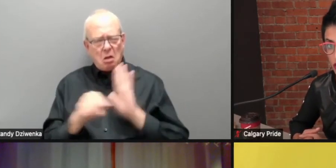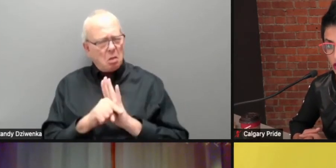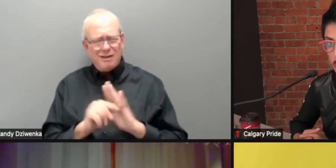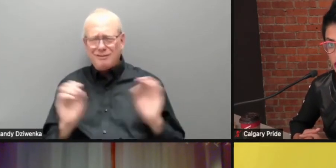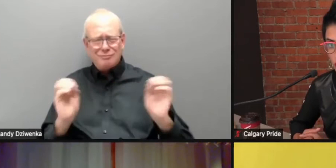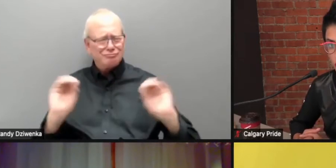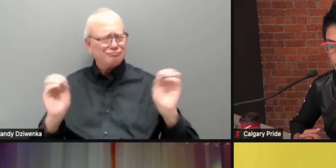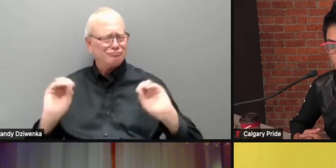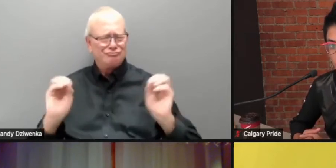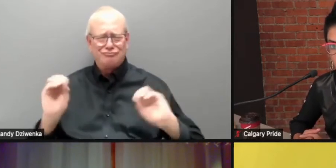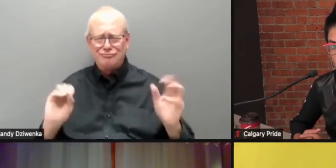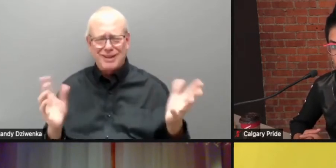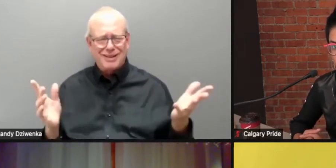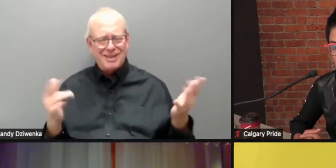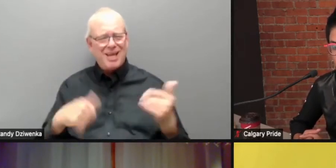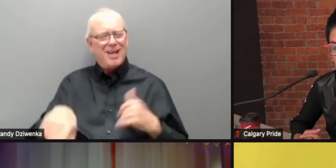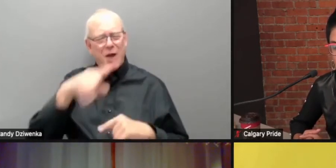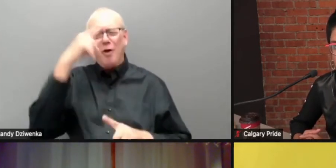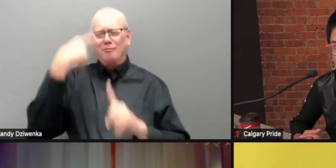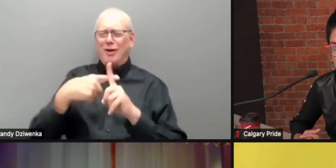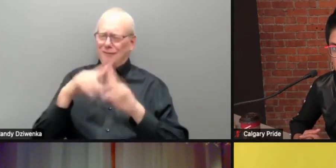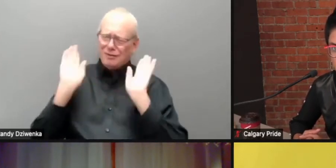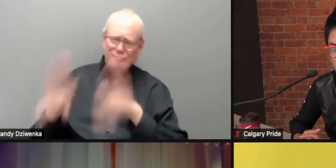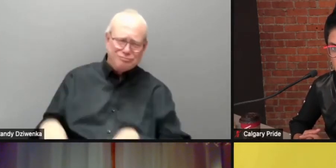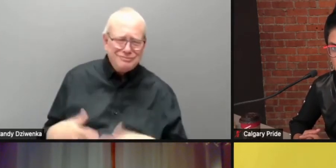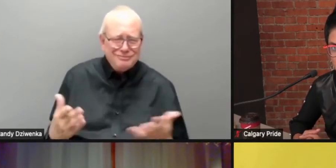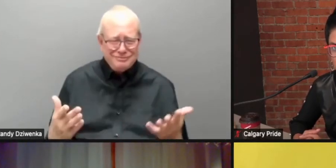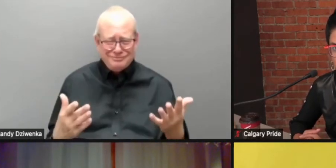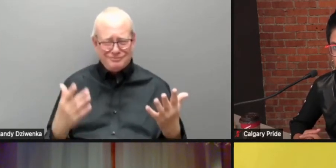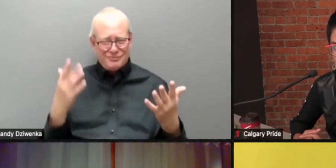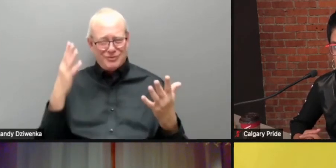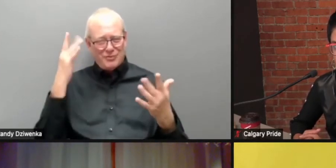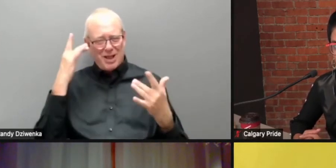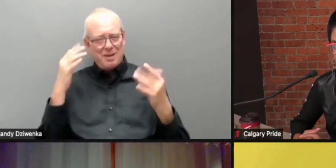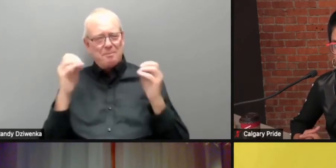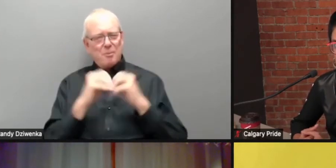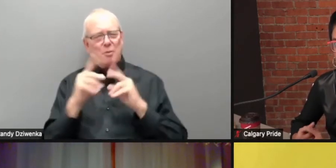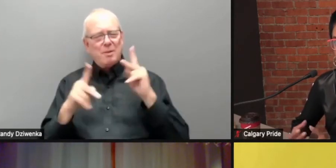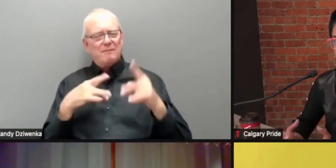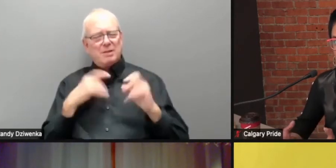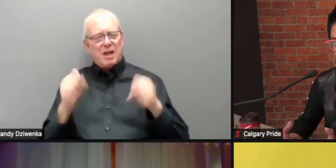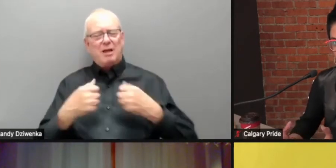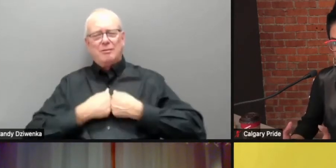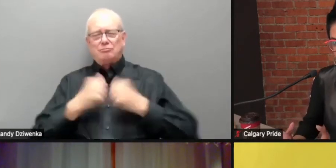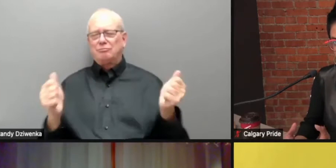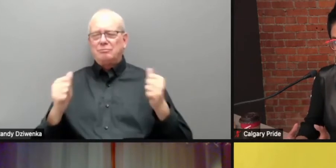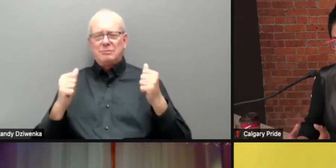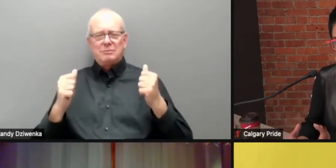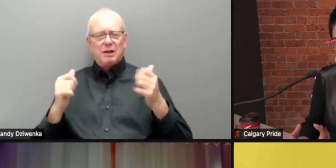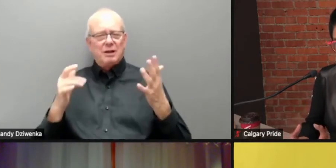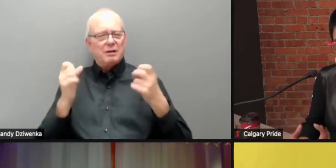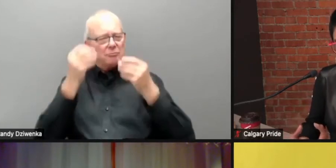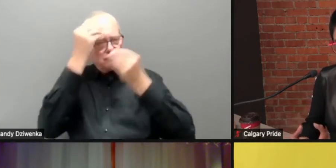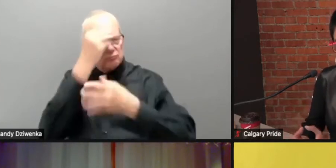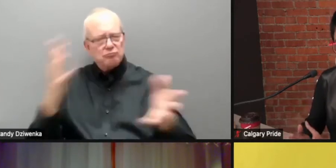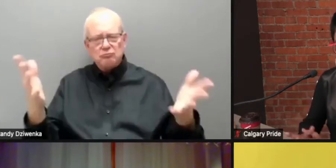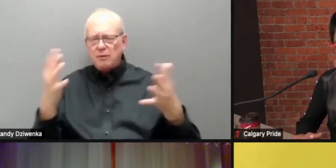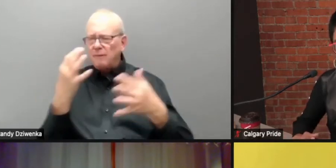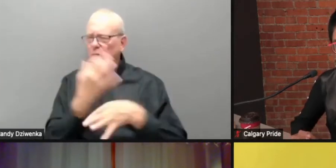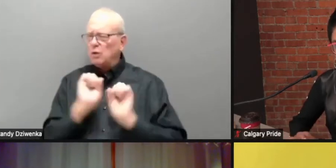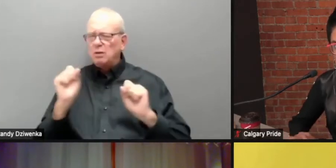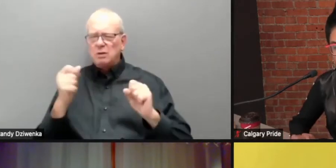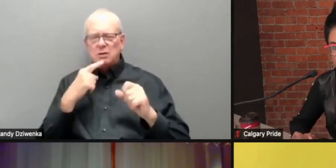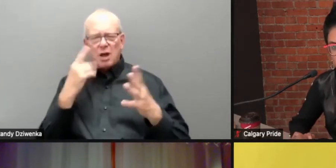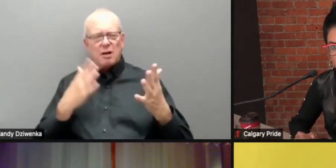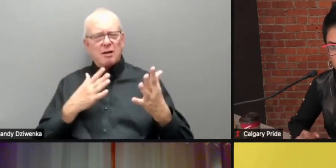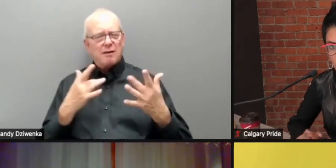come out and share who they are, or their gender identity and their gender expression, it almost brings people together. And I find